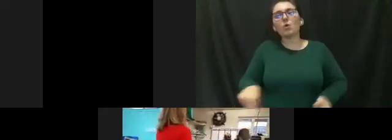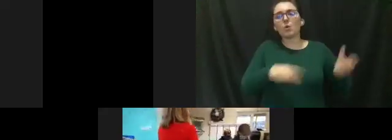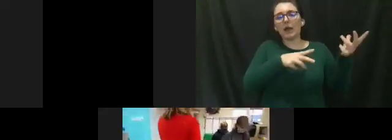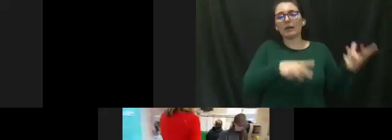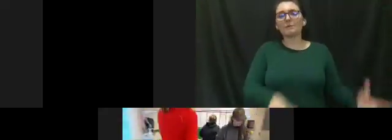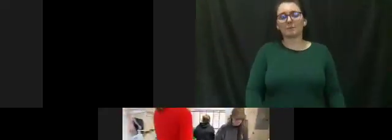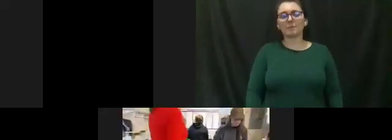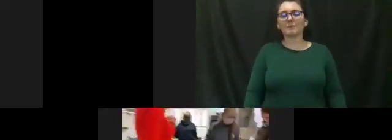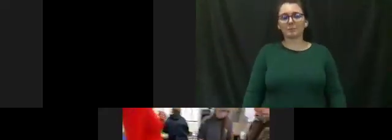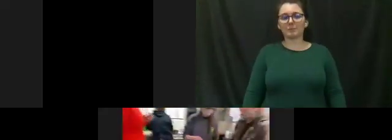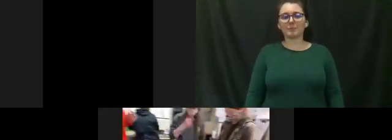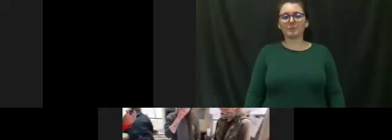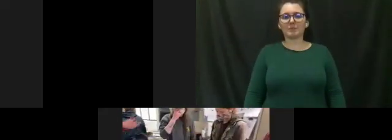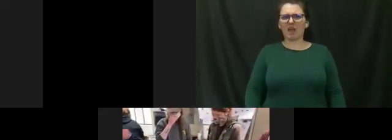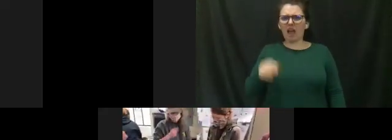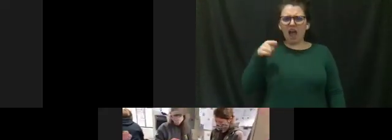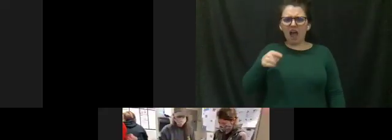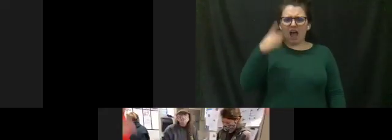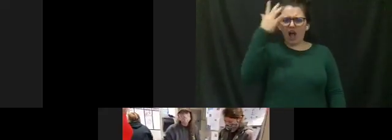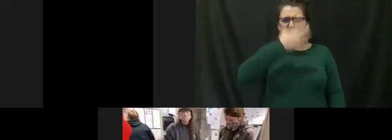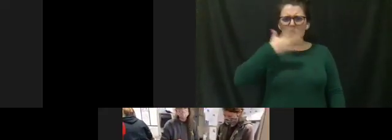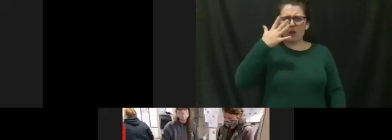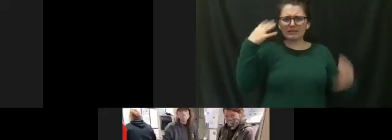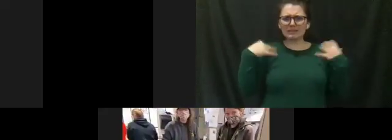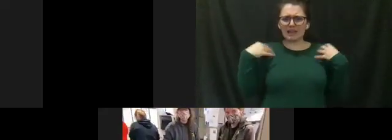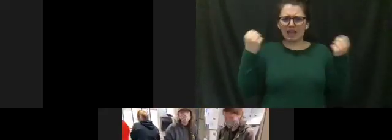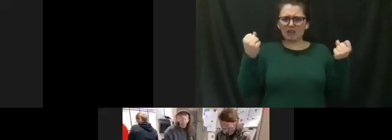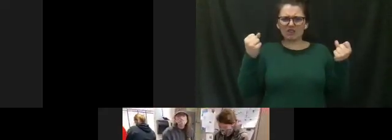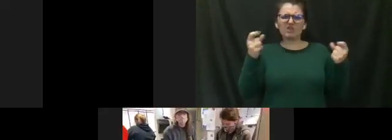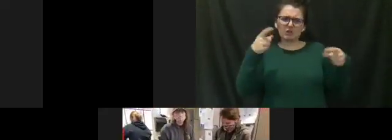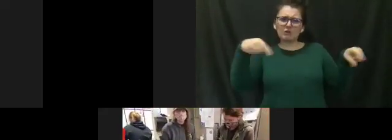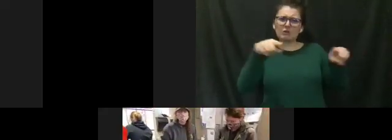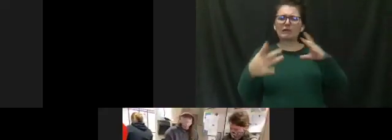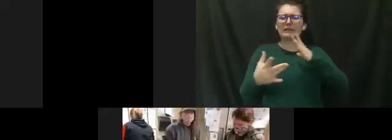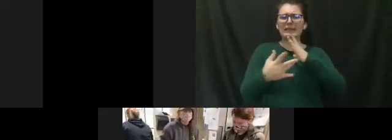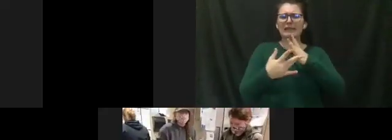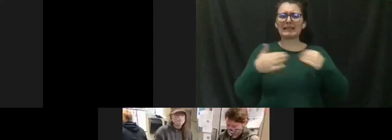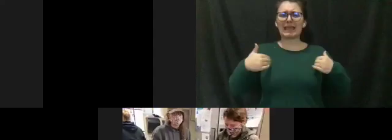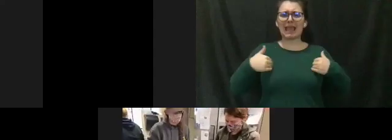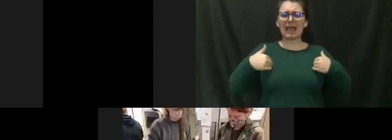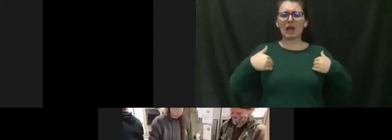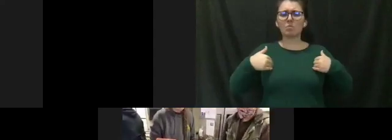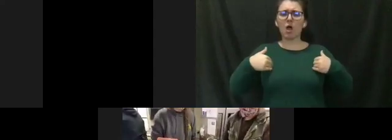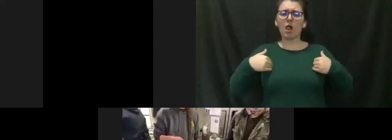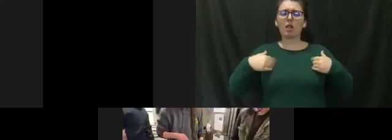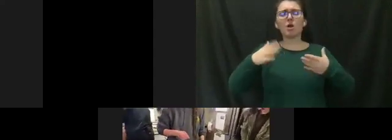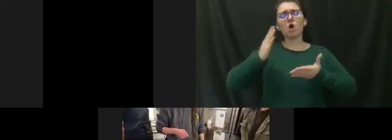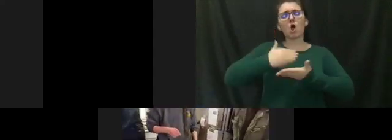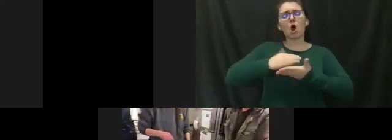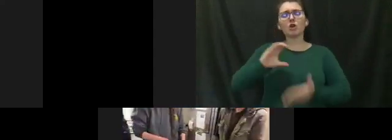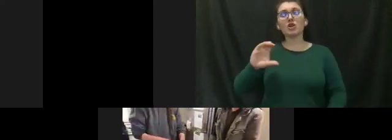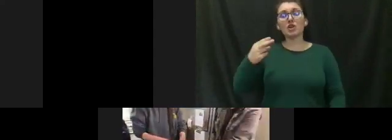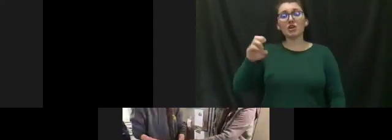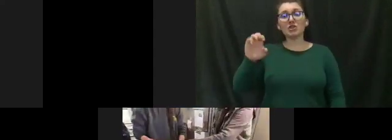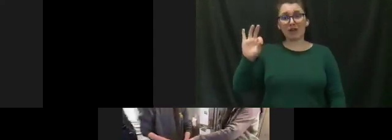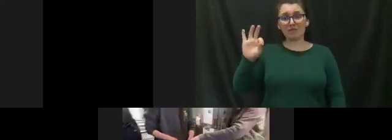So wow. So we guys are like animal chefs. Exactly. Yeah. They completely are. So you